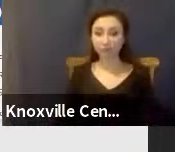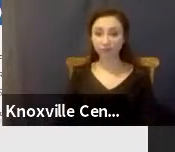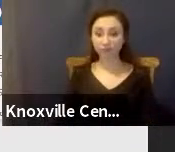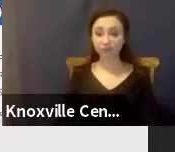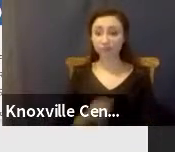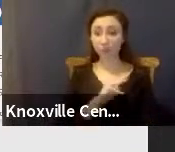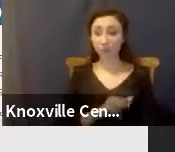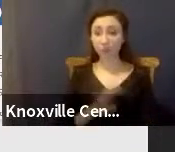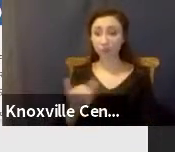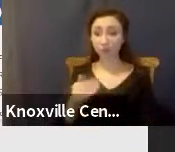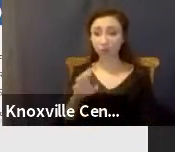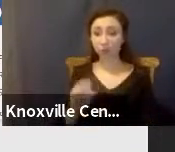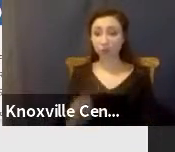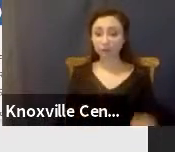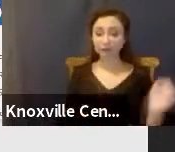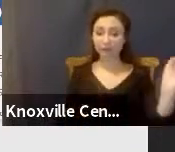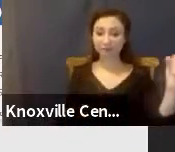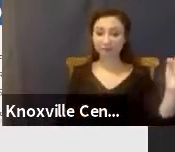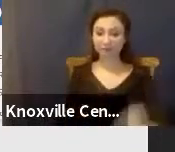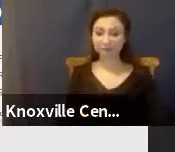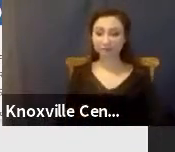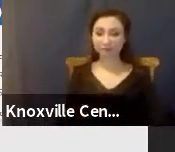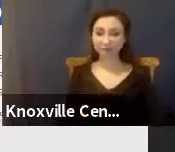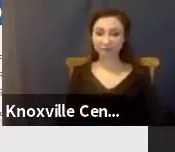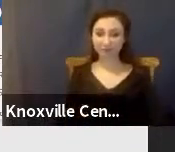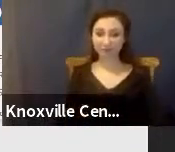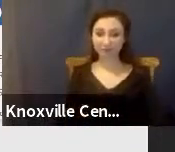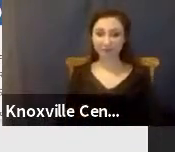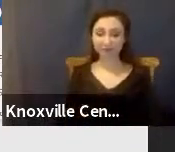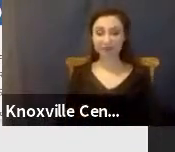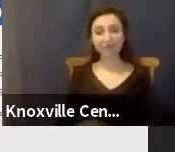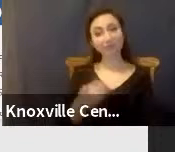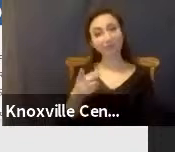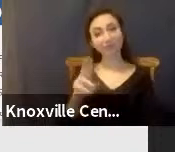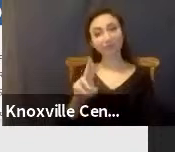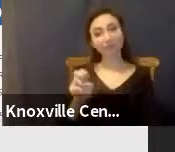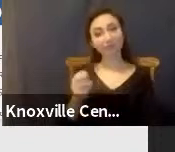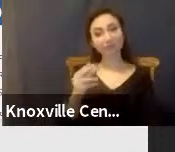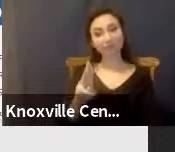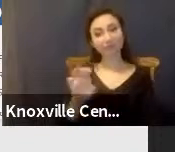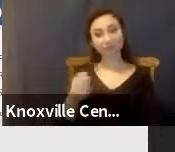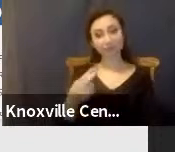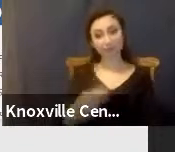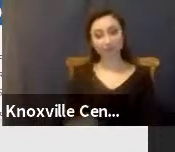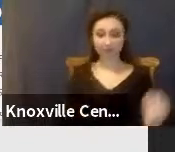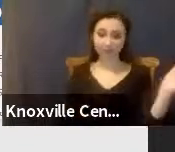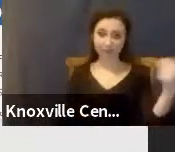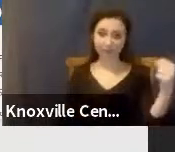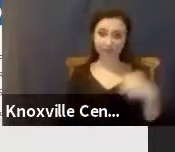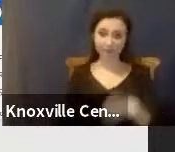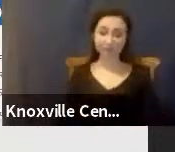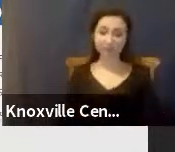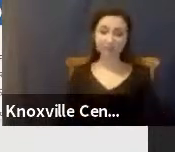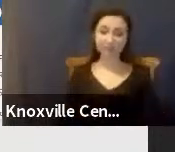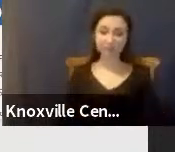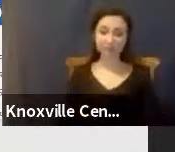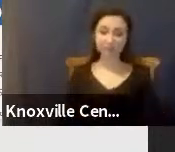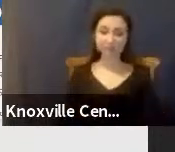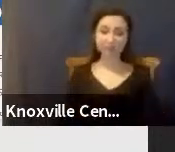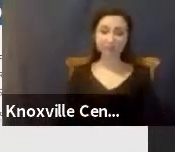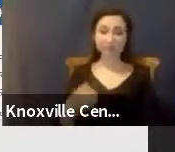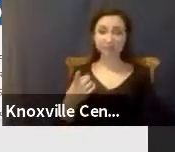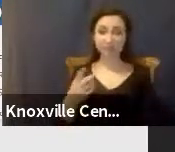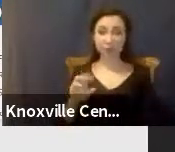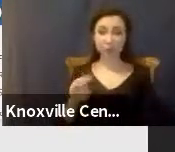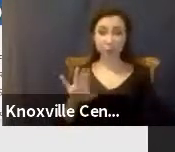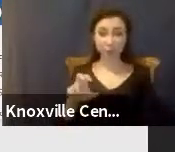Mayor Jacobs. Yes. Dr. Shamiyeh. Yes. Oh, Dr. O'Brien, I skipped